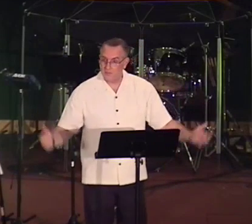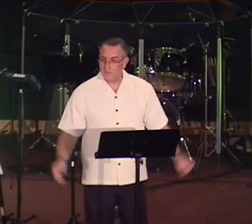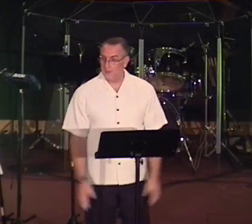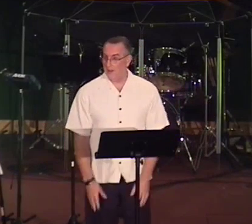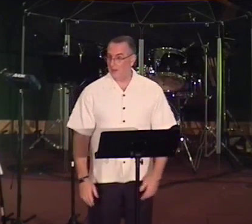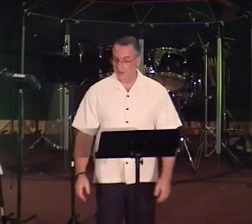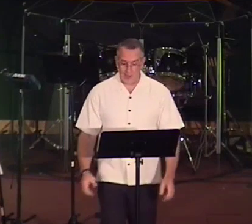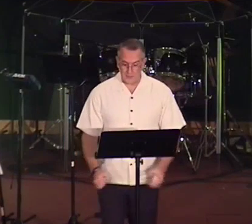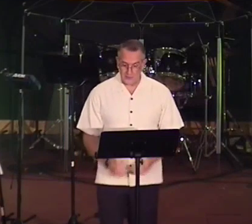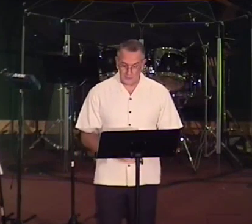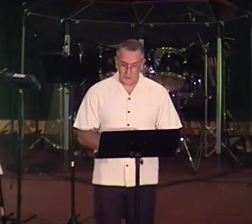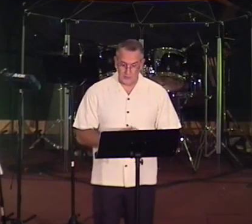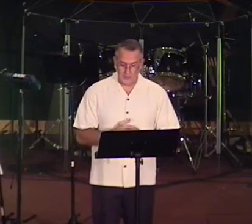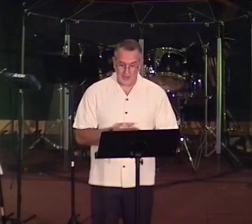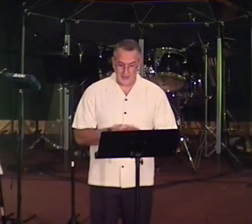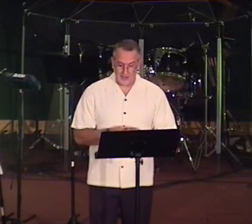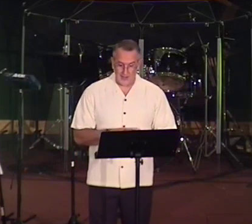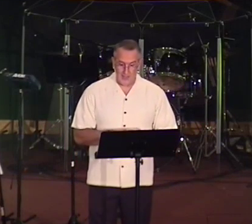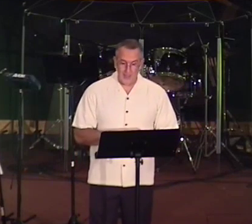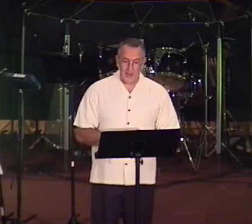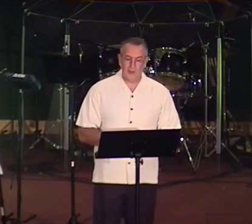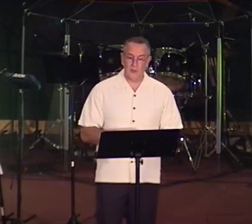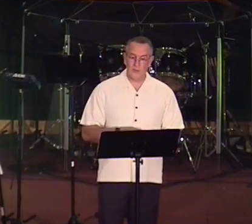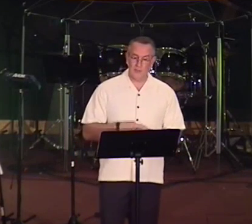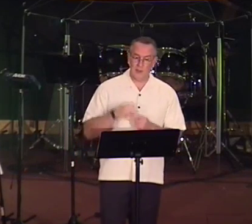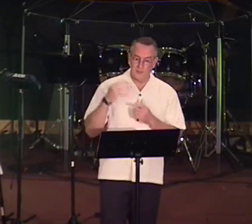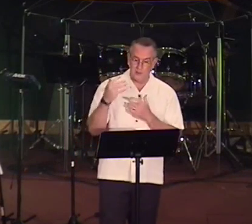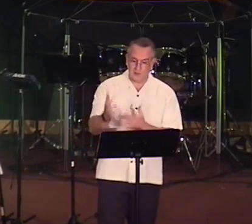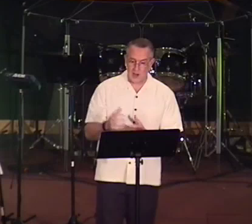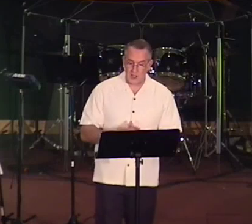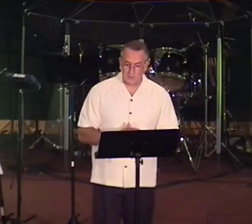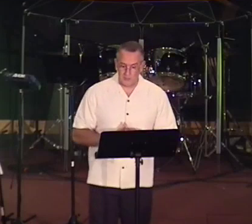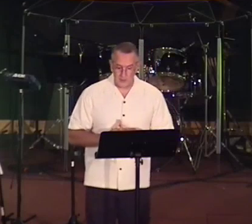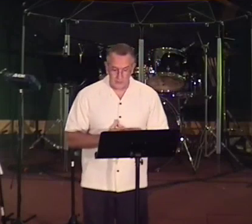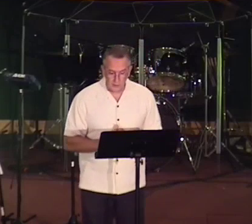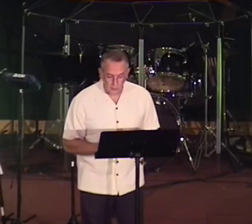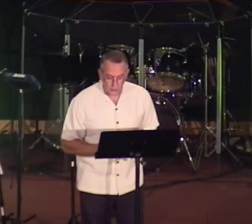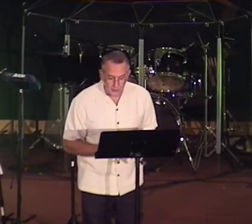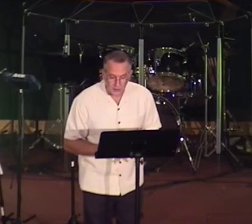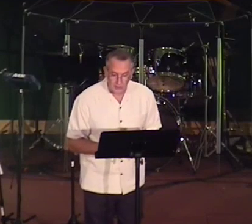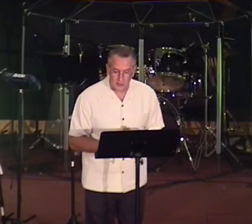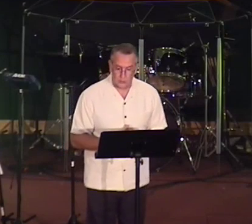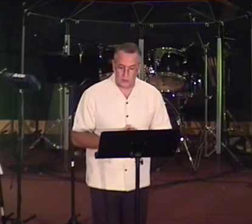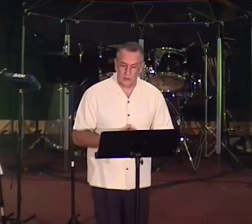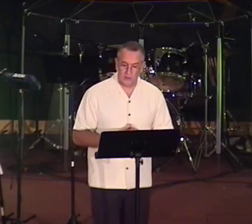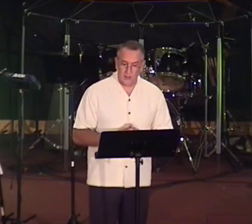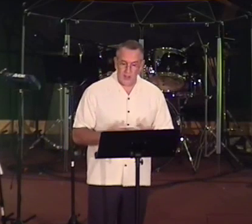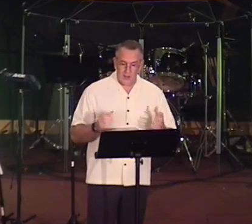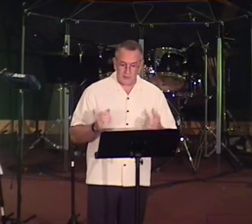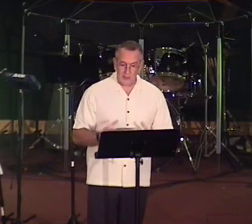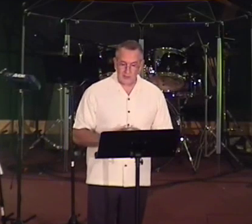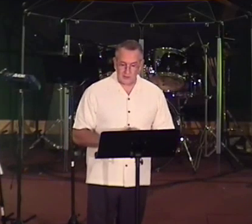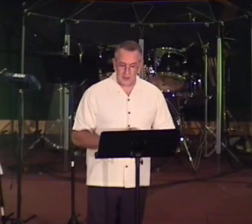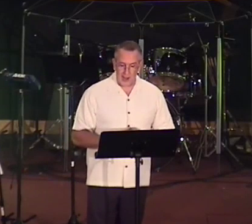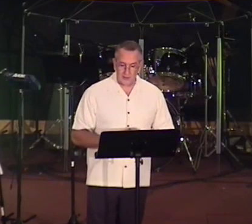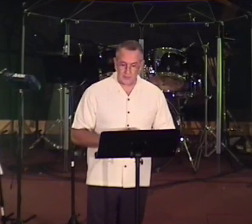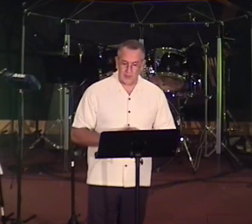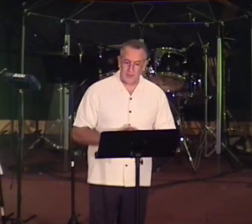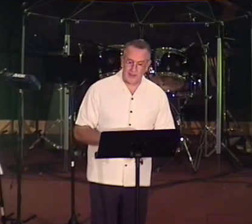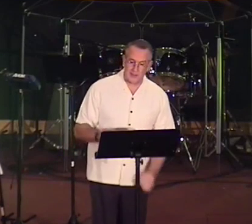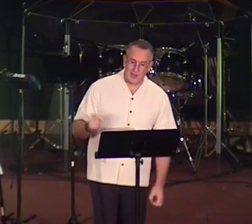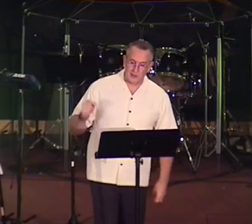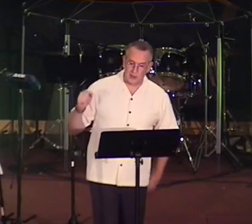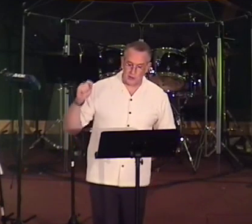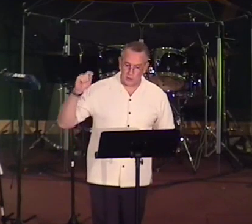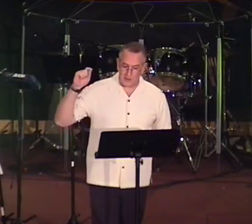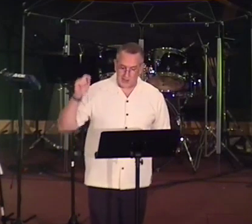heaven gathered in Jerusalem that day. And so Peter preached the gospel. Men of Israel, listen to these words. Jesus, a Nazarene,